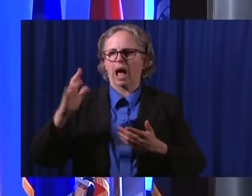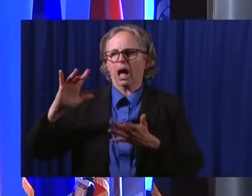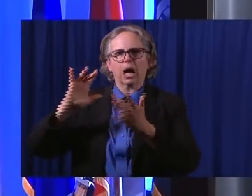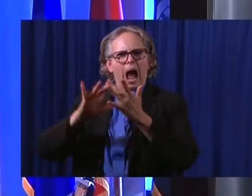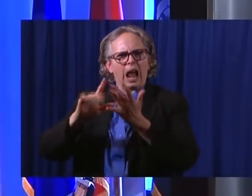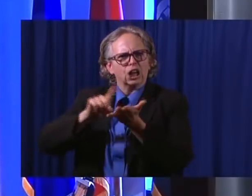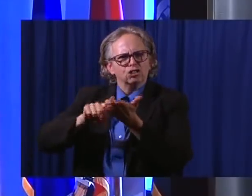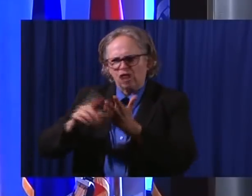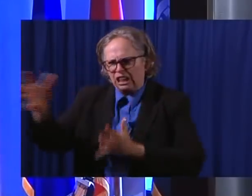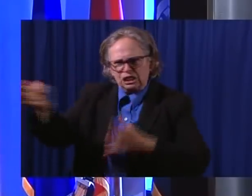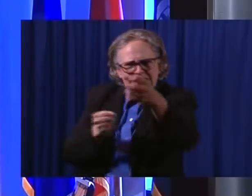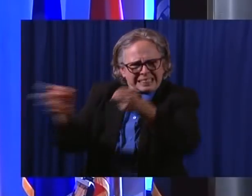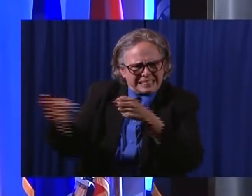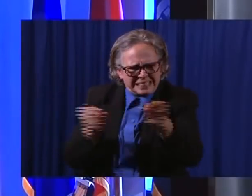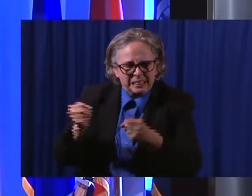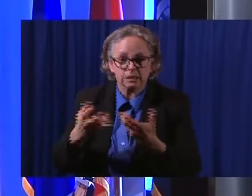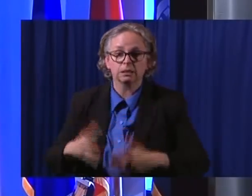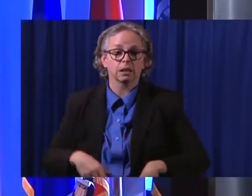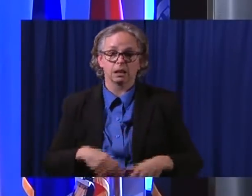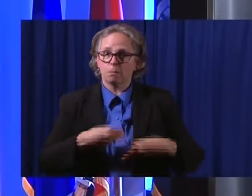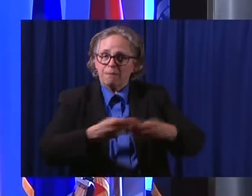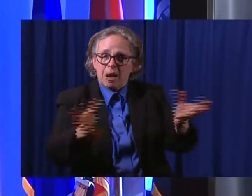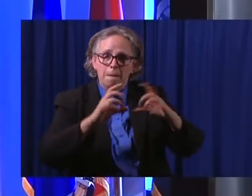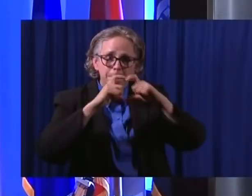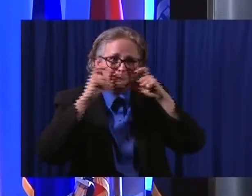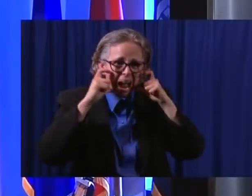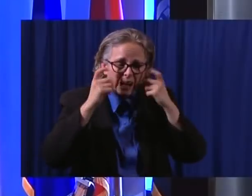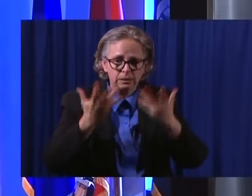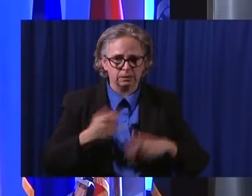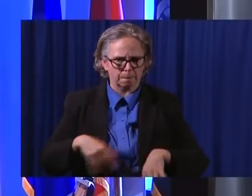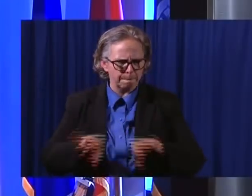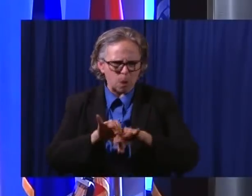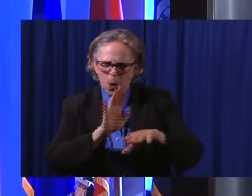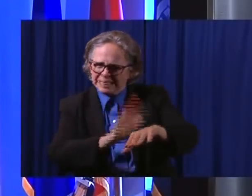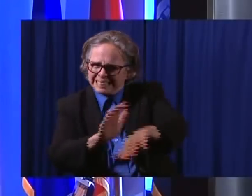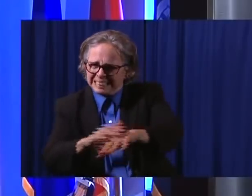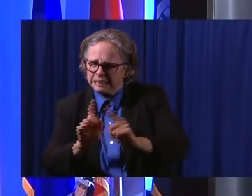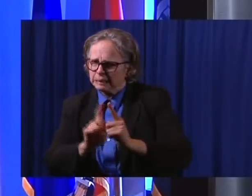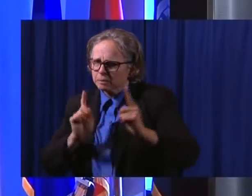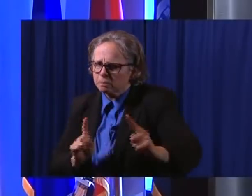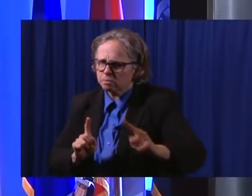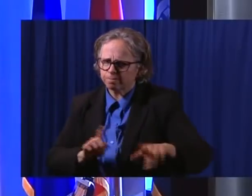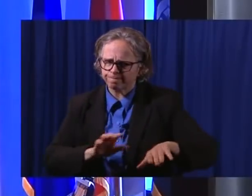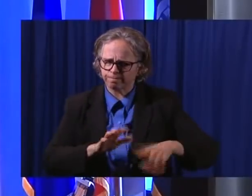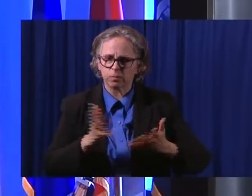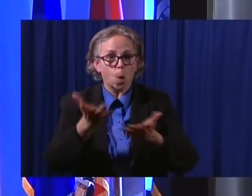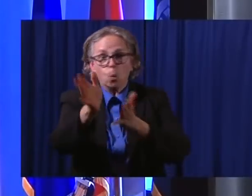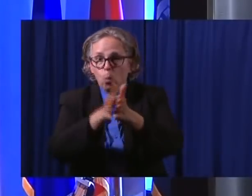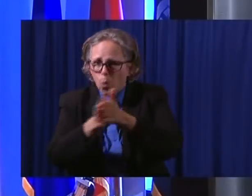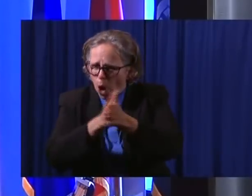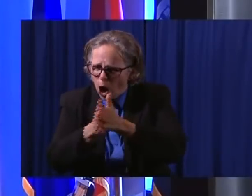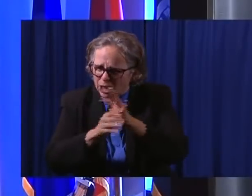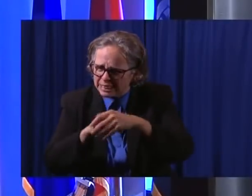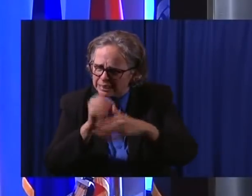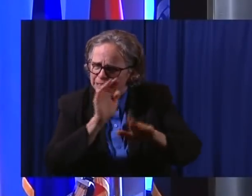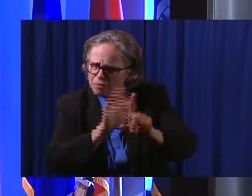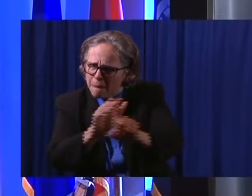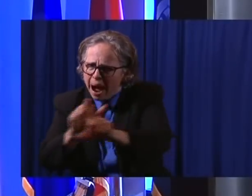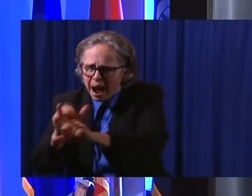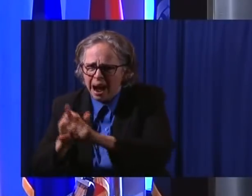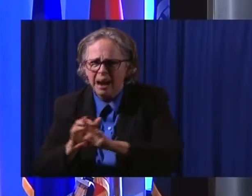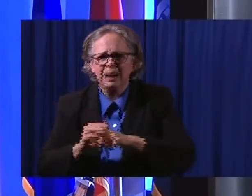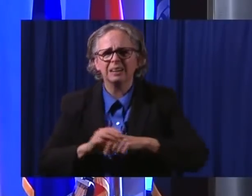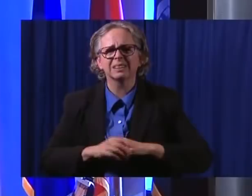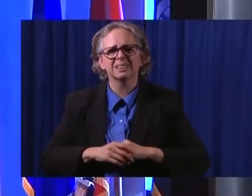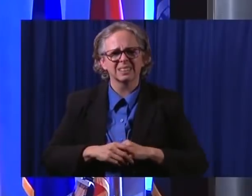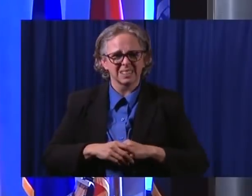properly wearing masks when they go out into public spaces, if we don't have the social distancing, then testing simply